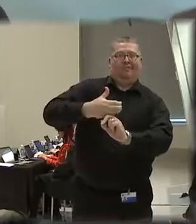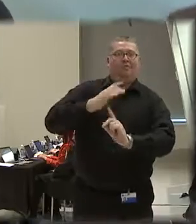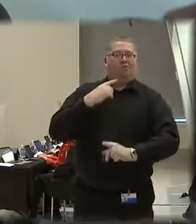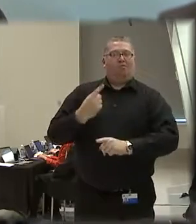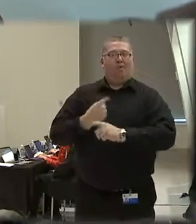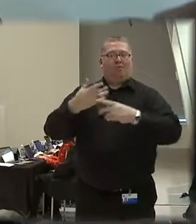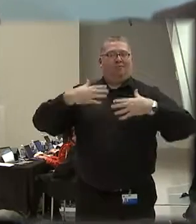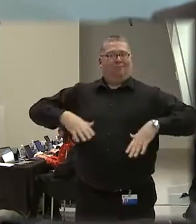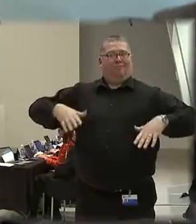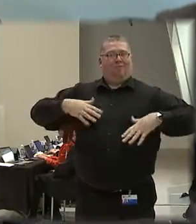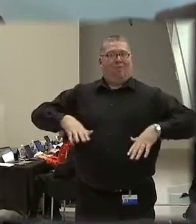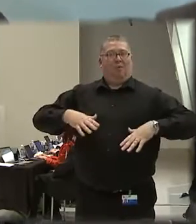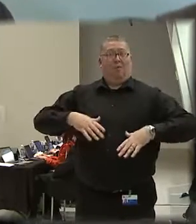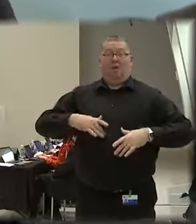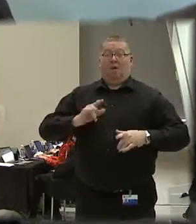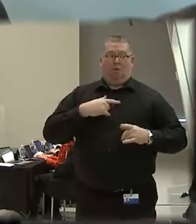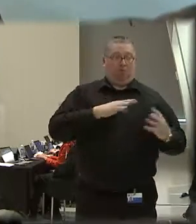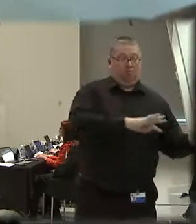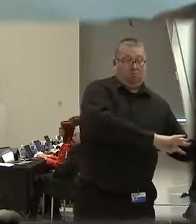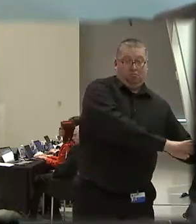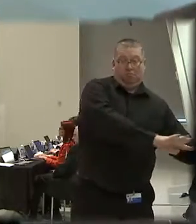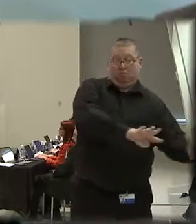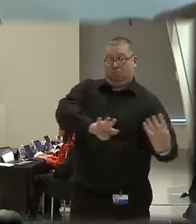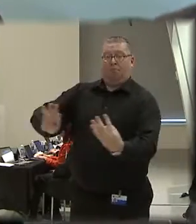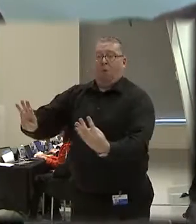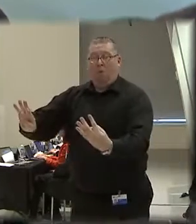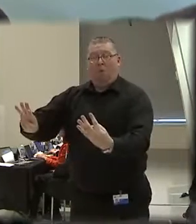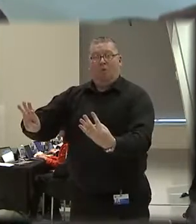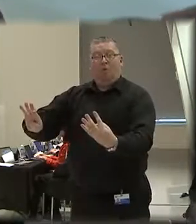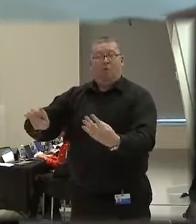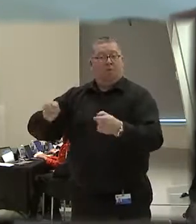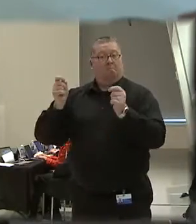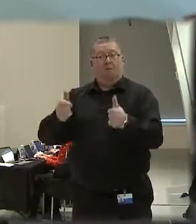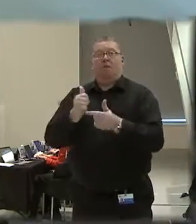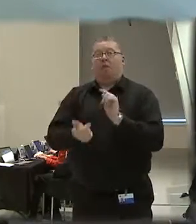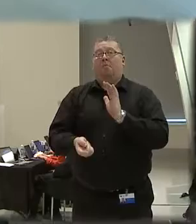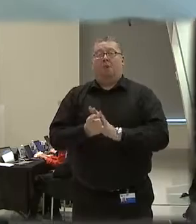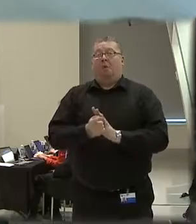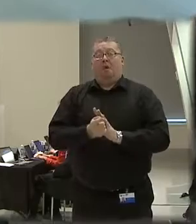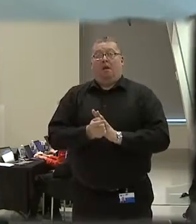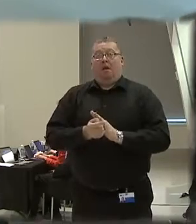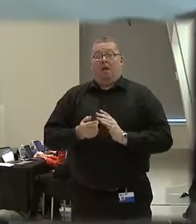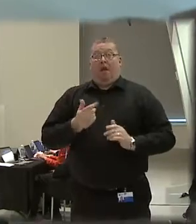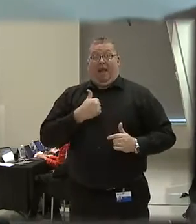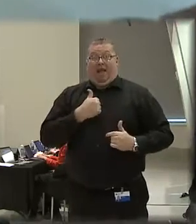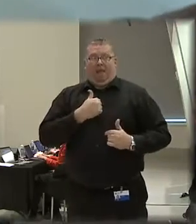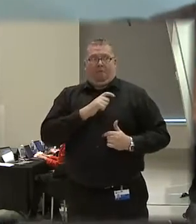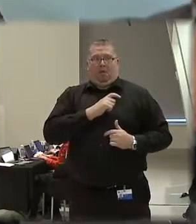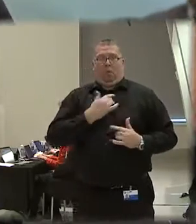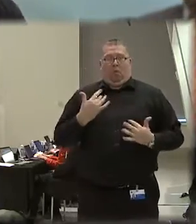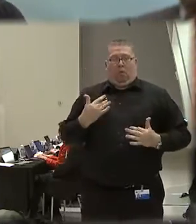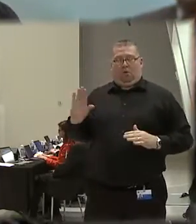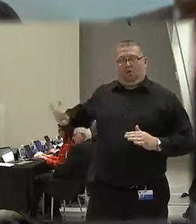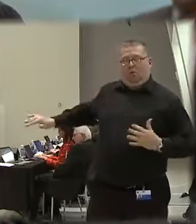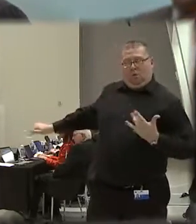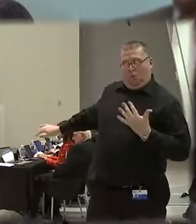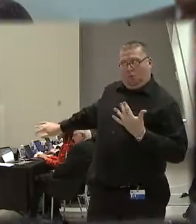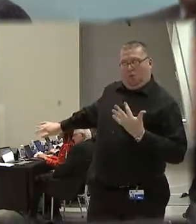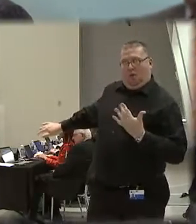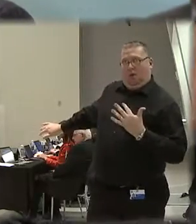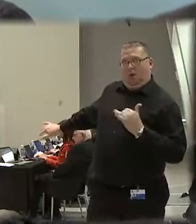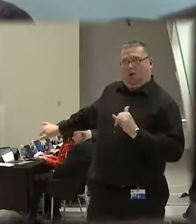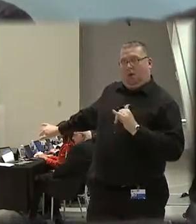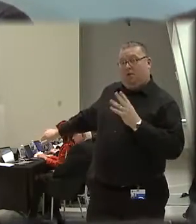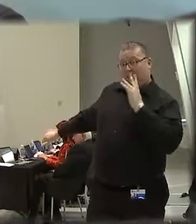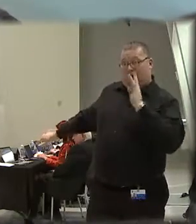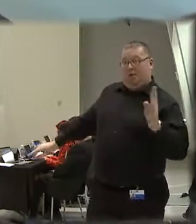we barely got them on the line when they hit the line to the point where I was holding up officers personally from behind because that's where the